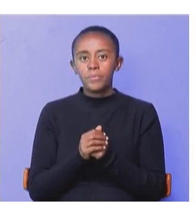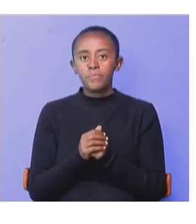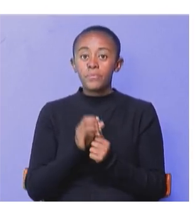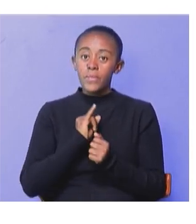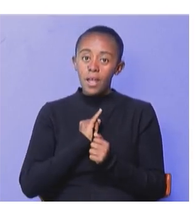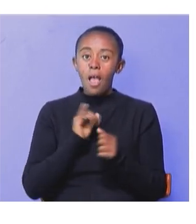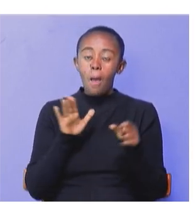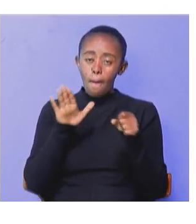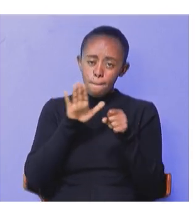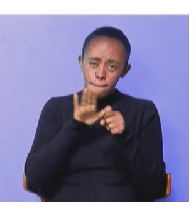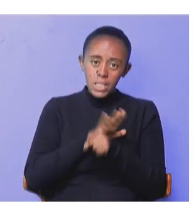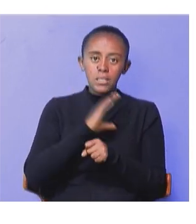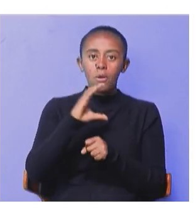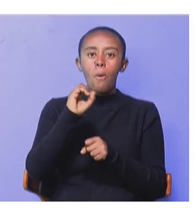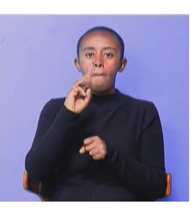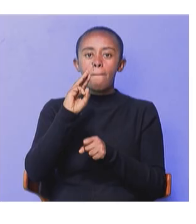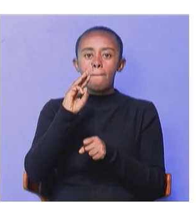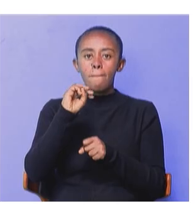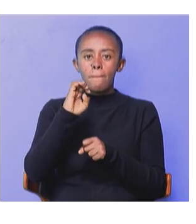I completely